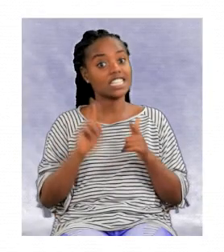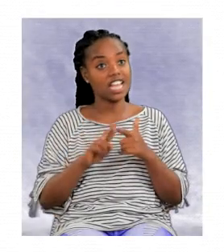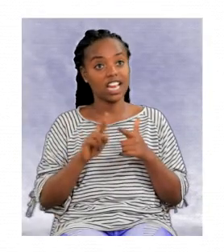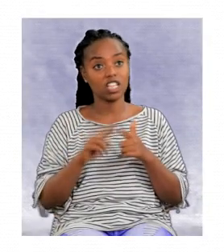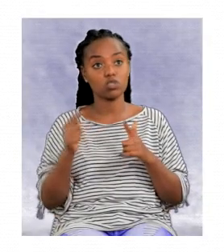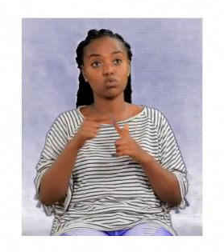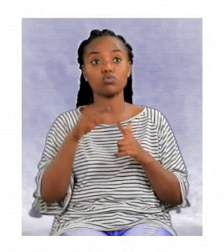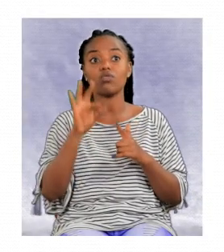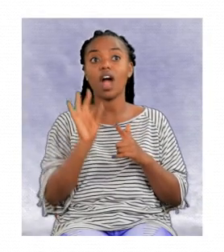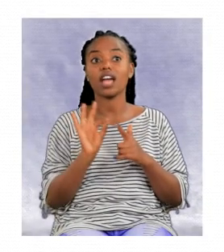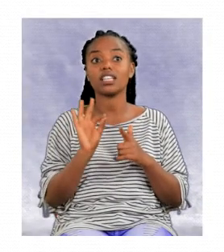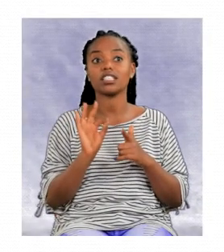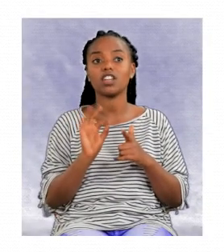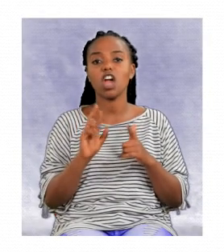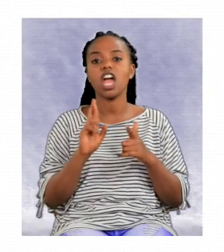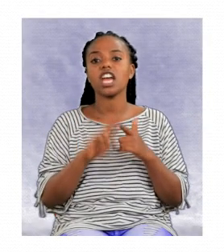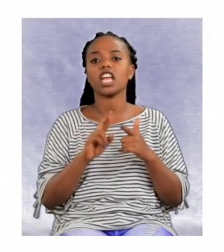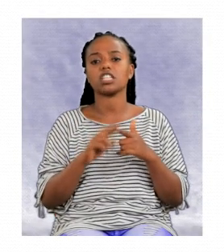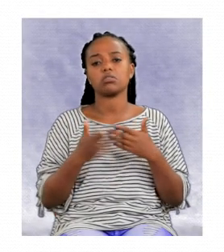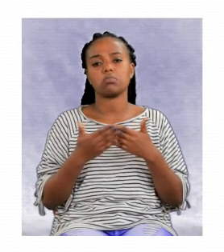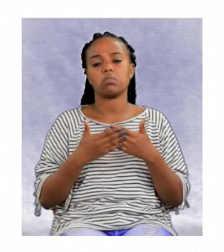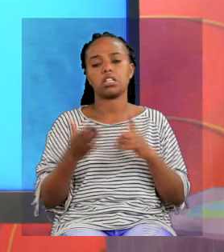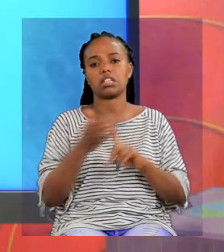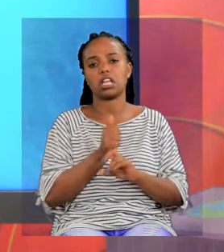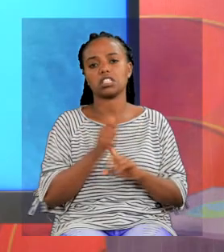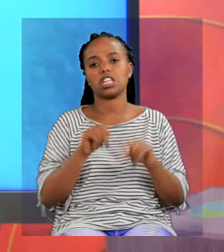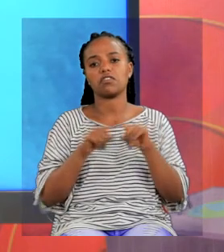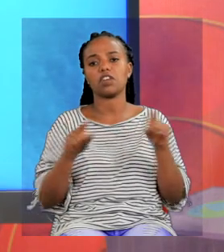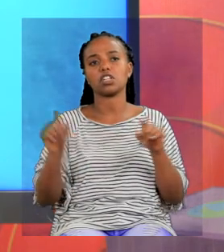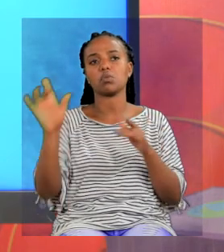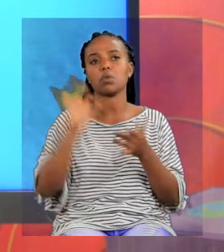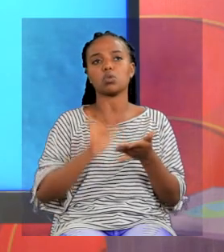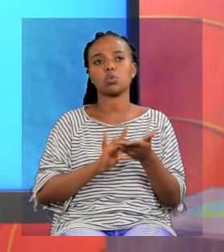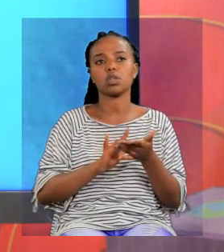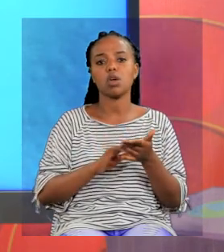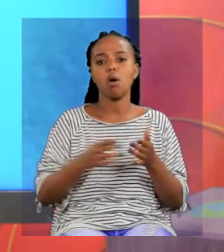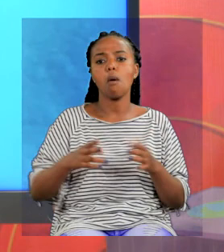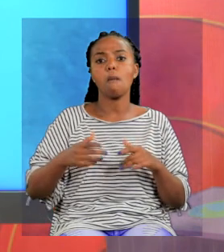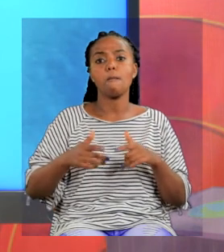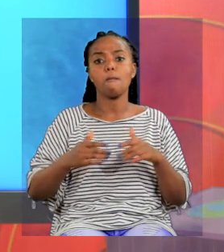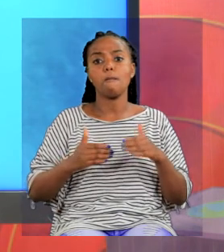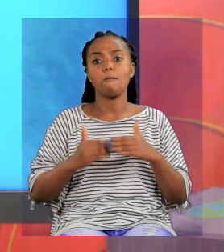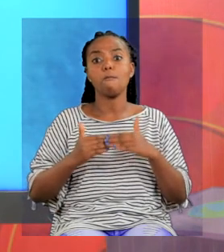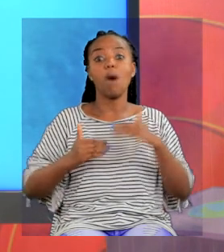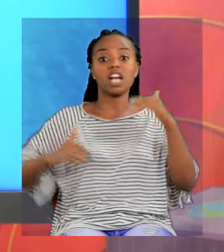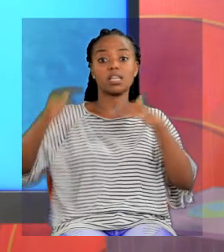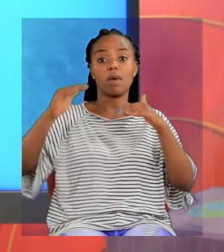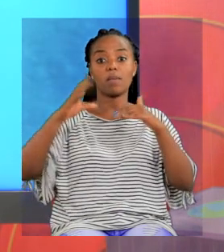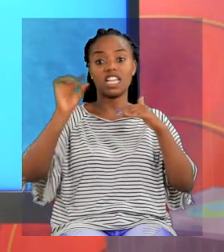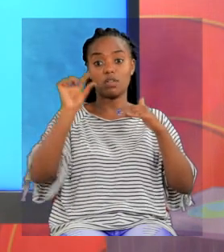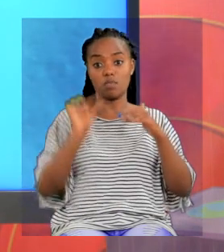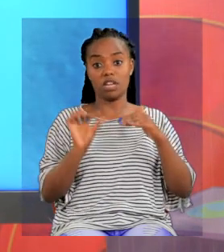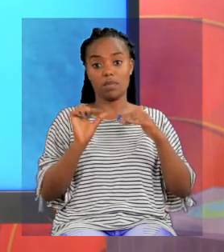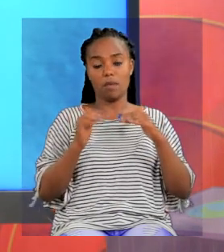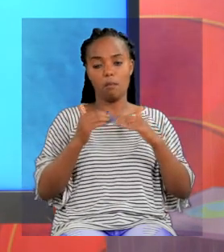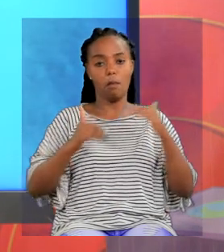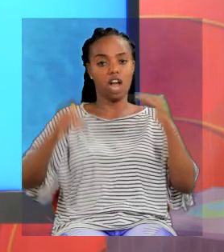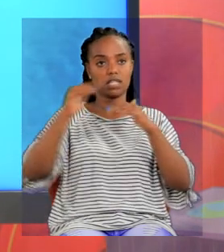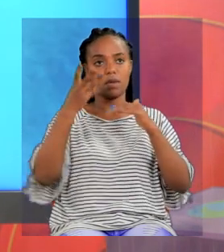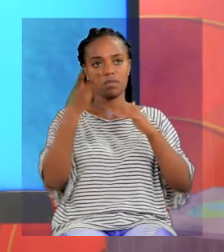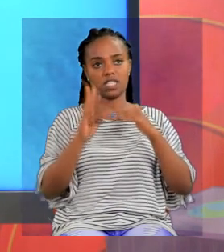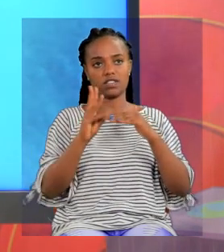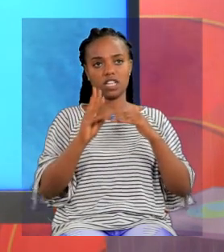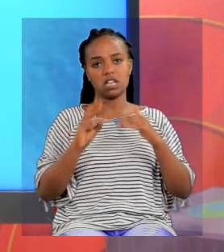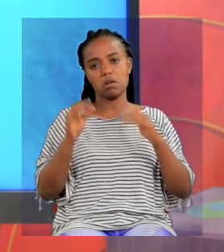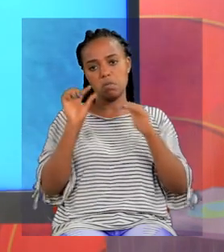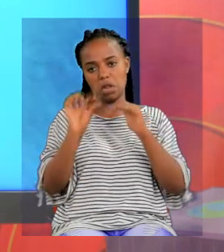To find its range, simply take the difference between maximum and minimum value. The maximum is 16, the minimum